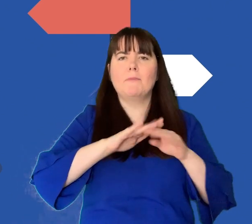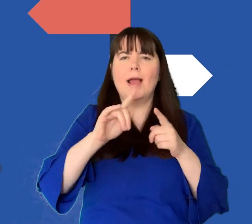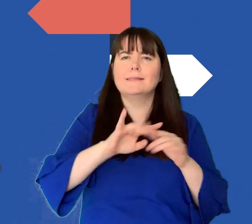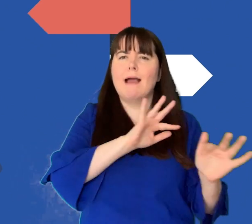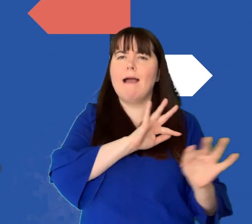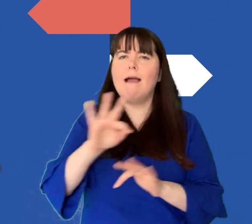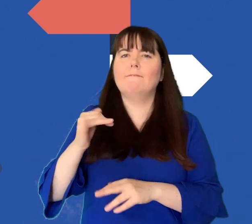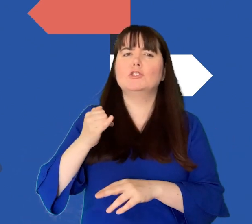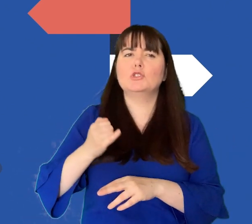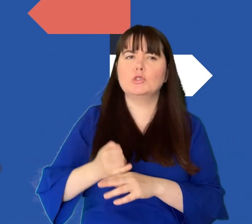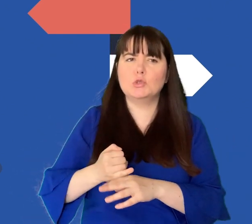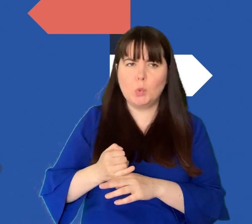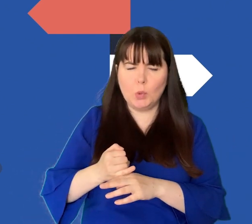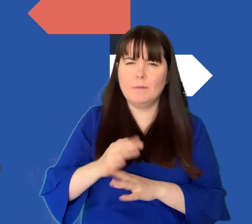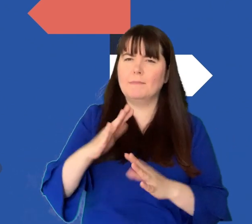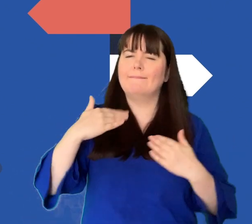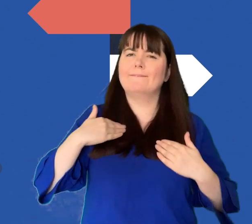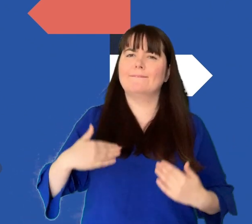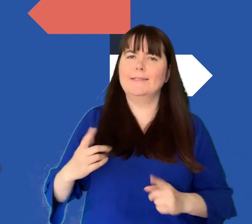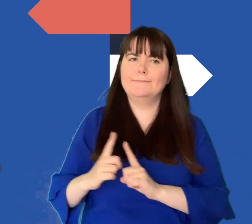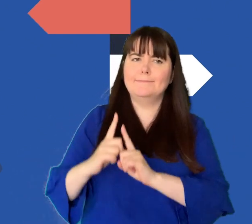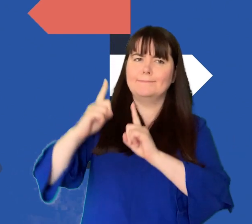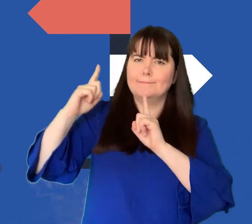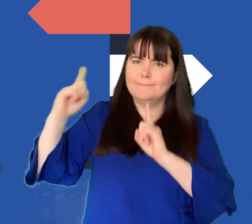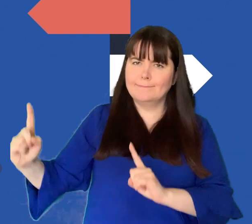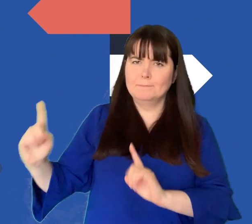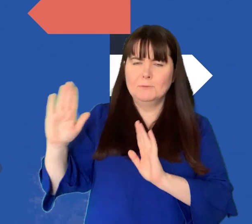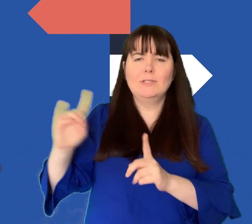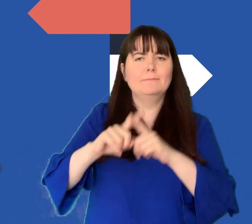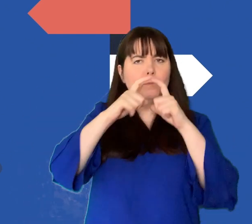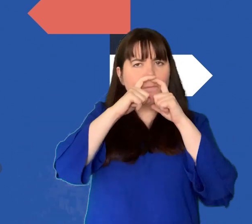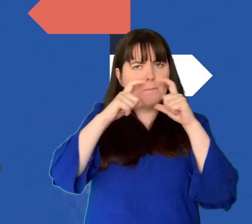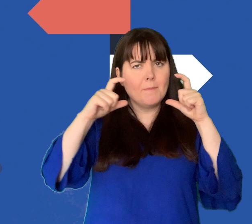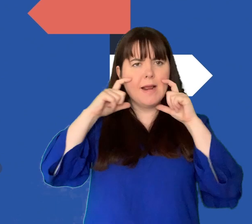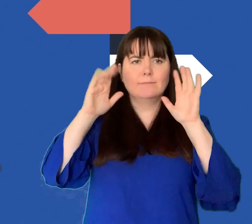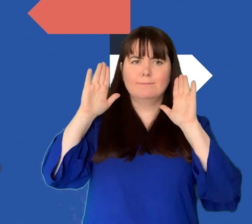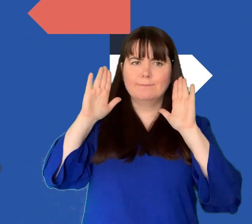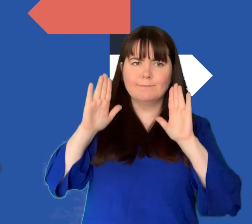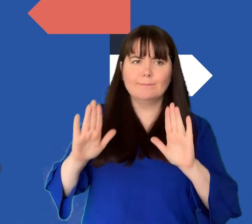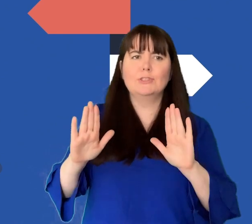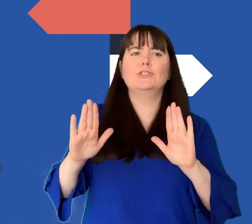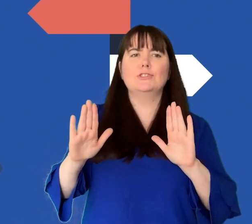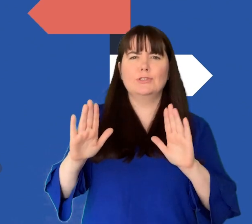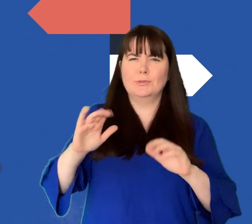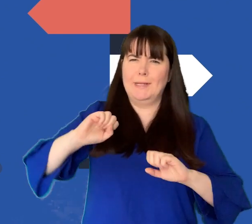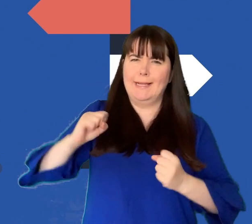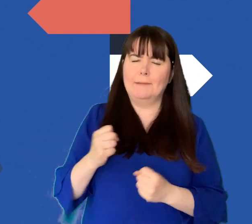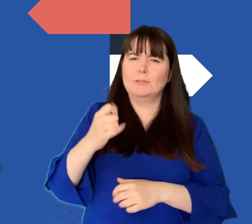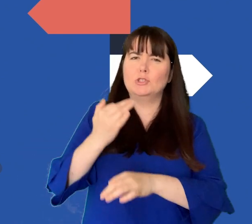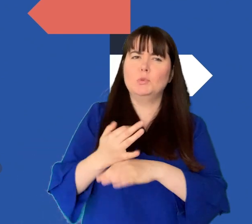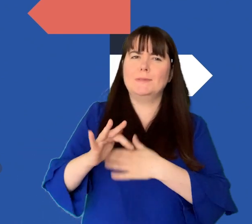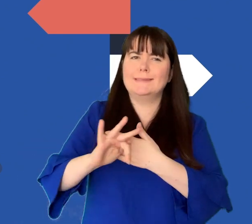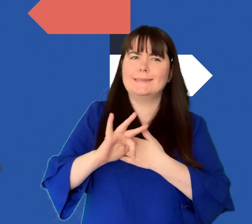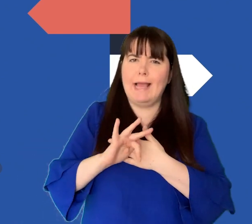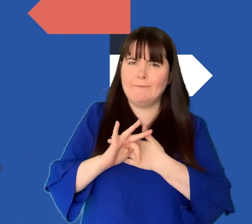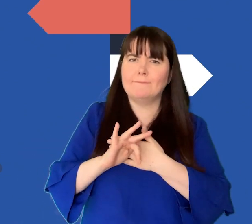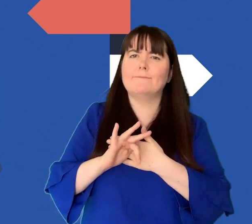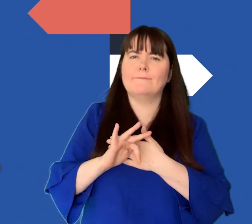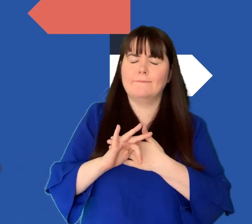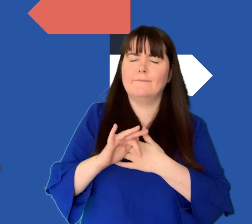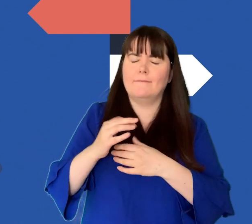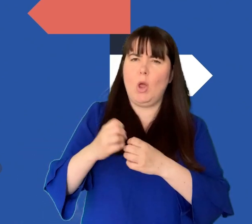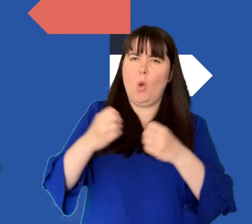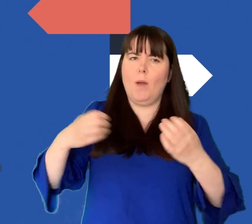school. Maintaining physical distancing, wearing a mask, and not lingering at the school will help to keep your child's school